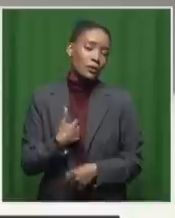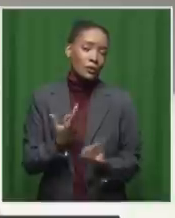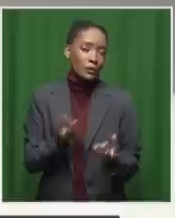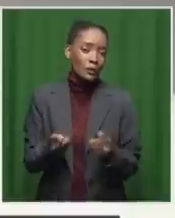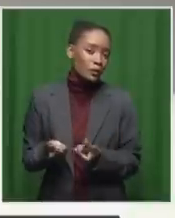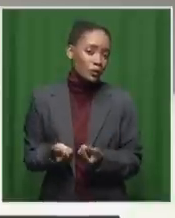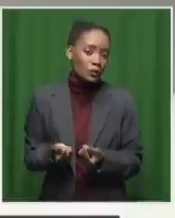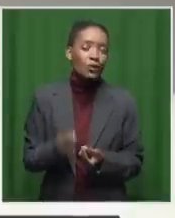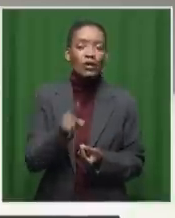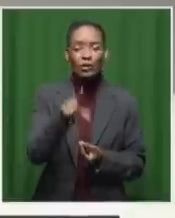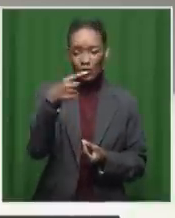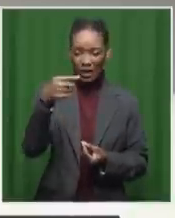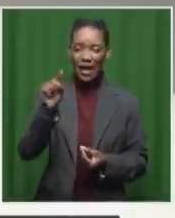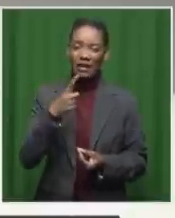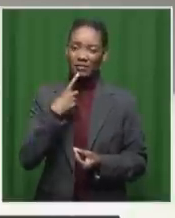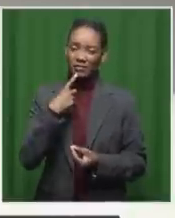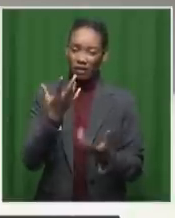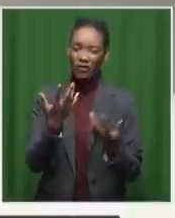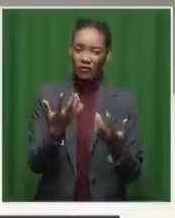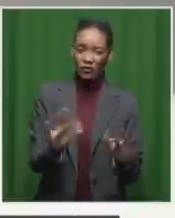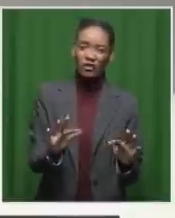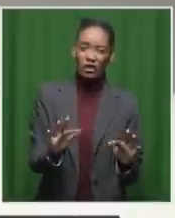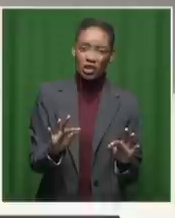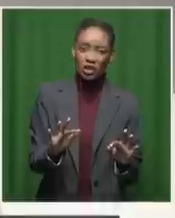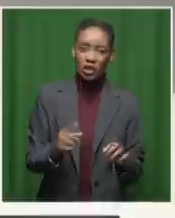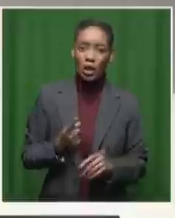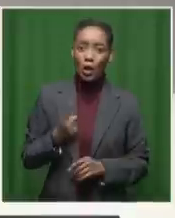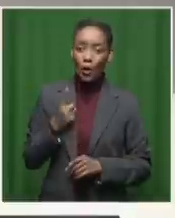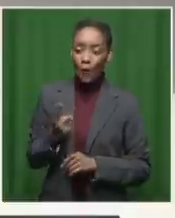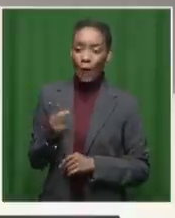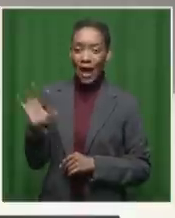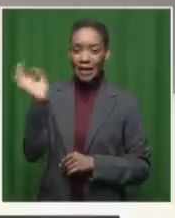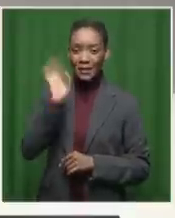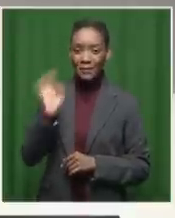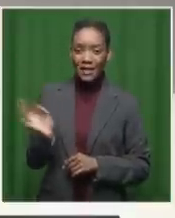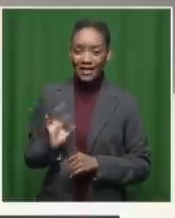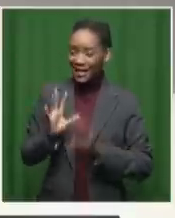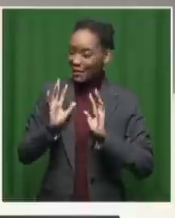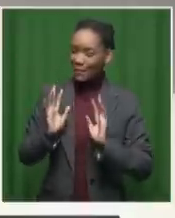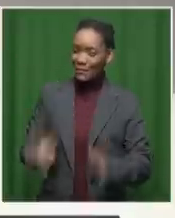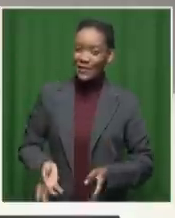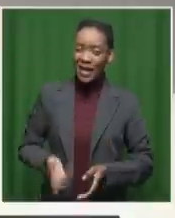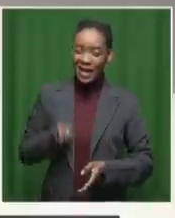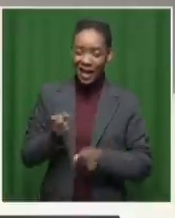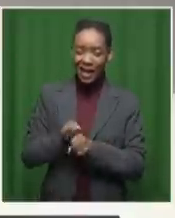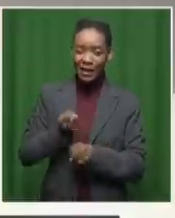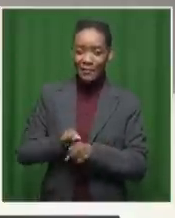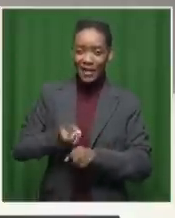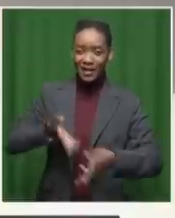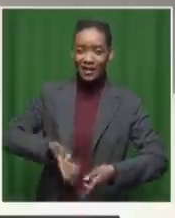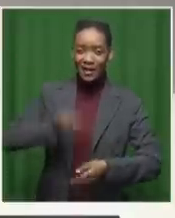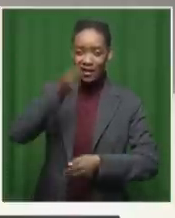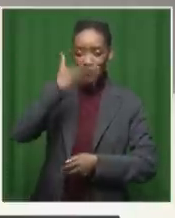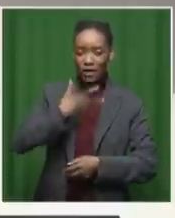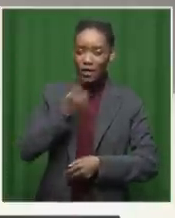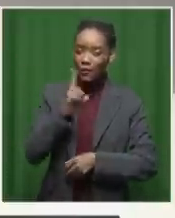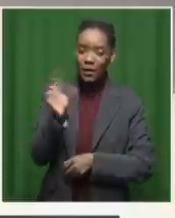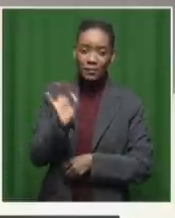you correctly said, only 1% of vaccines that we are using in Africa is coming from Africa.